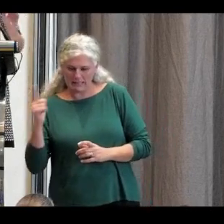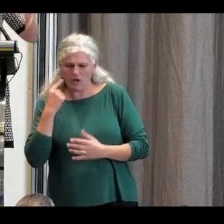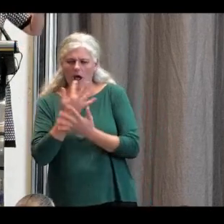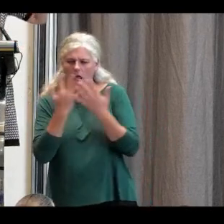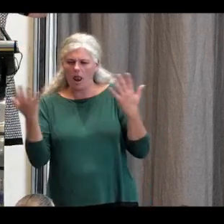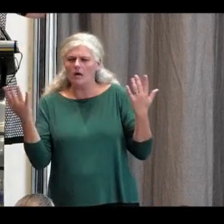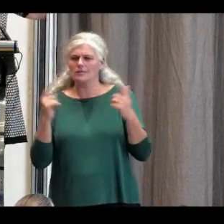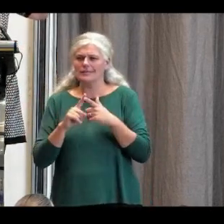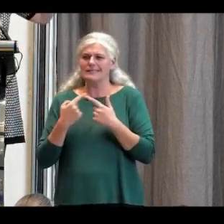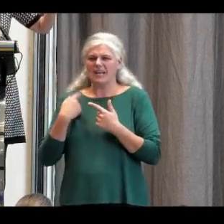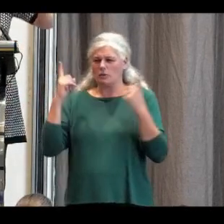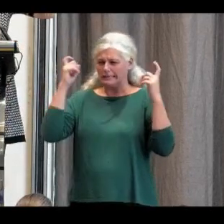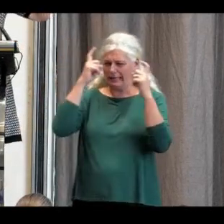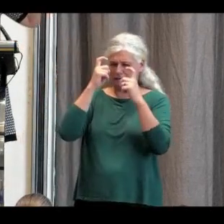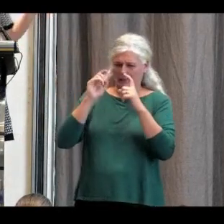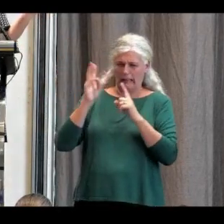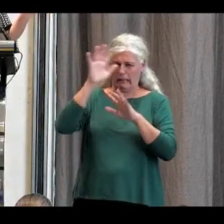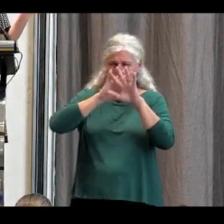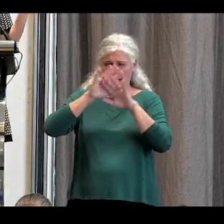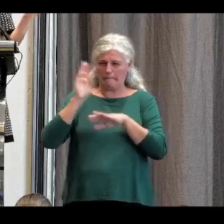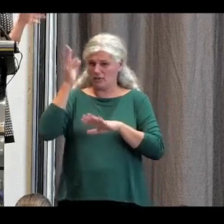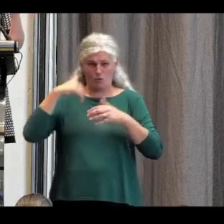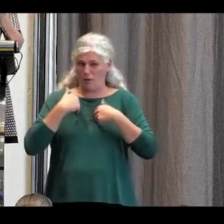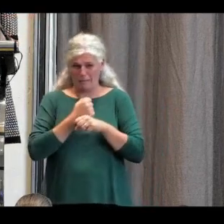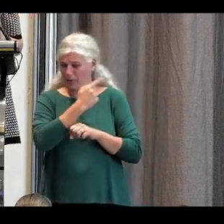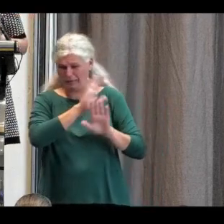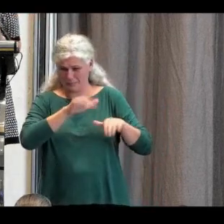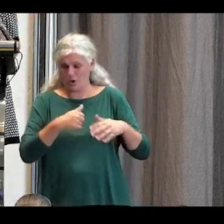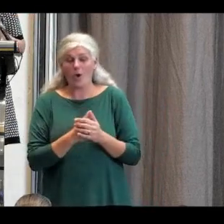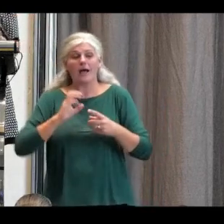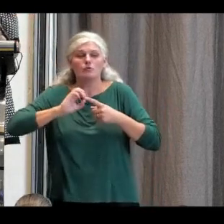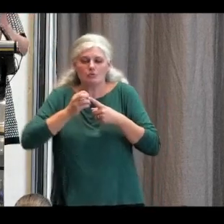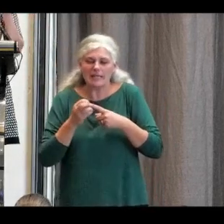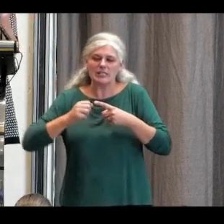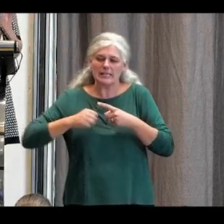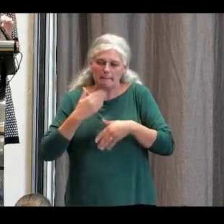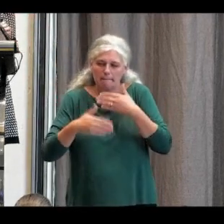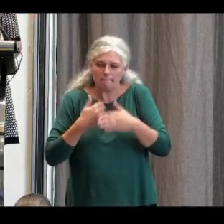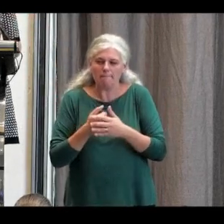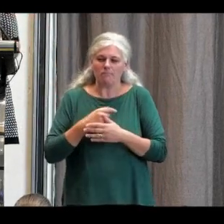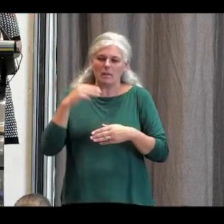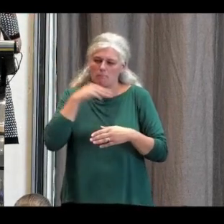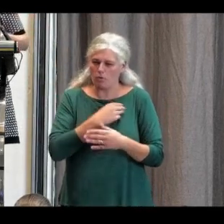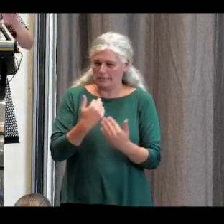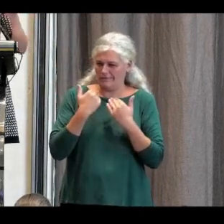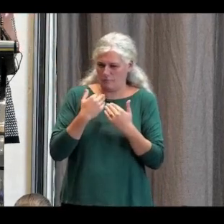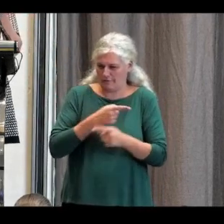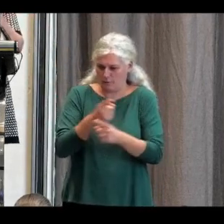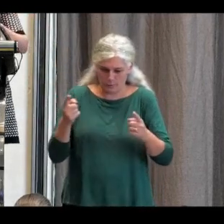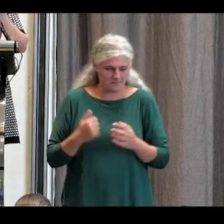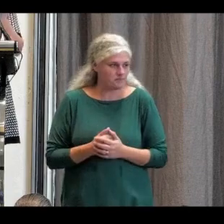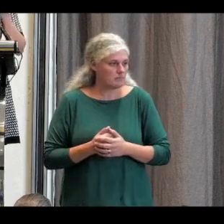lots of scary, very complex images, but you don't need to worry about them. I will try to keep it the key message on them.